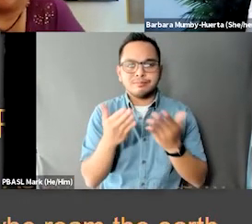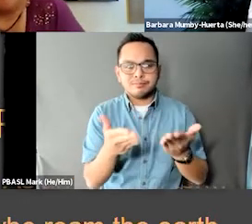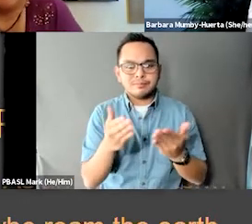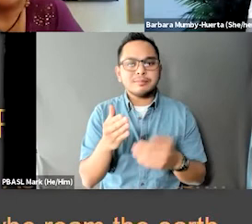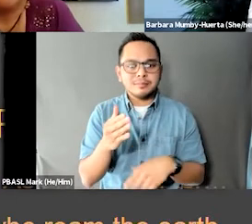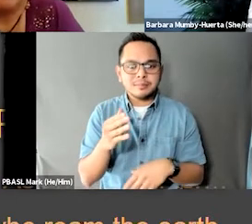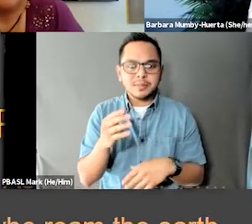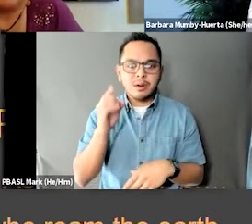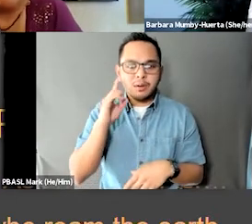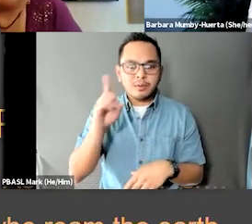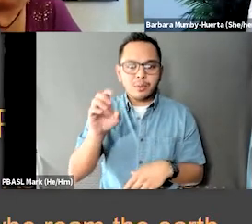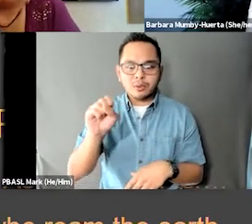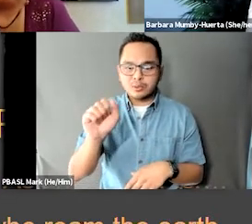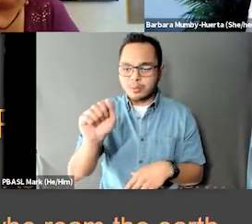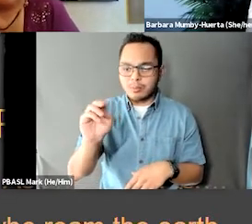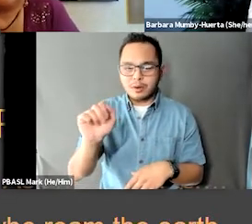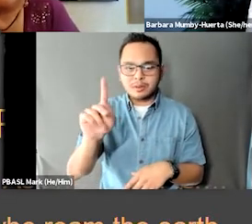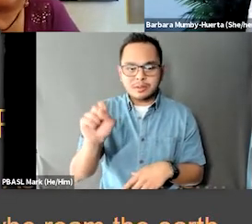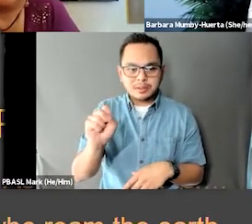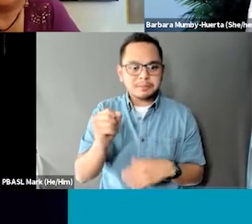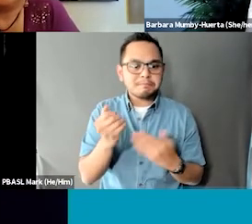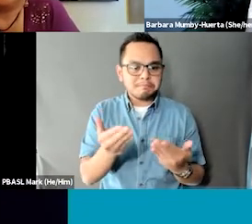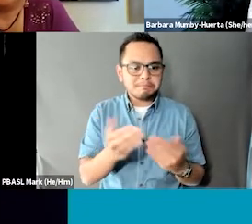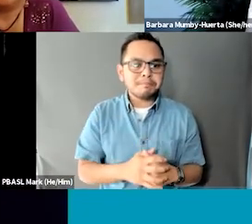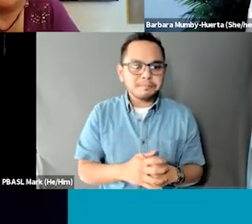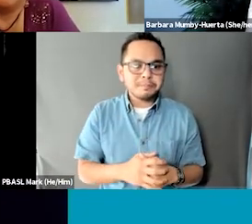at SOMARTS. Next slide.